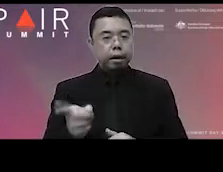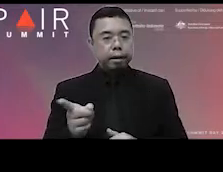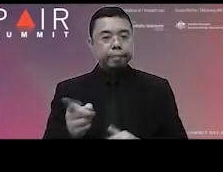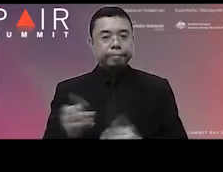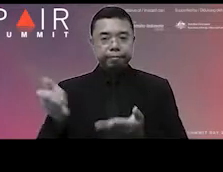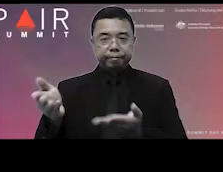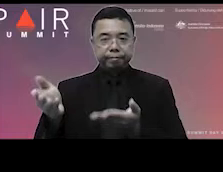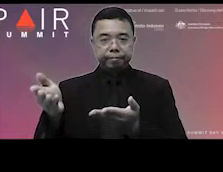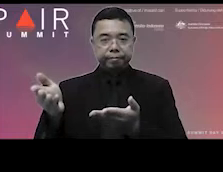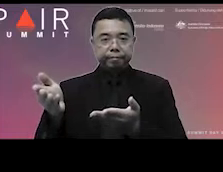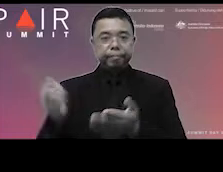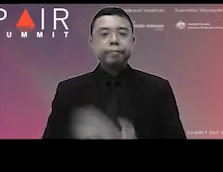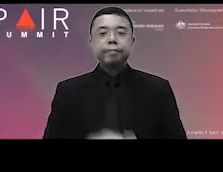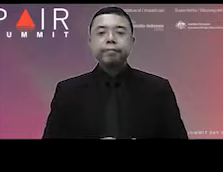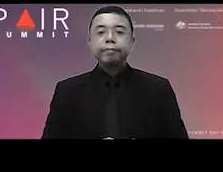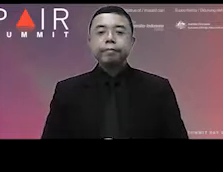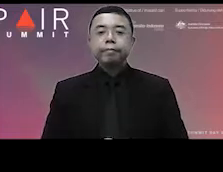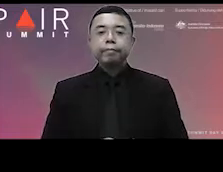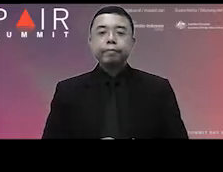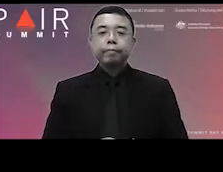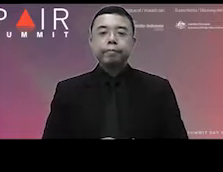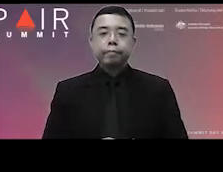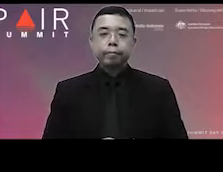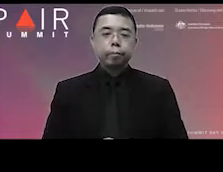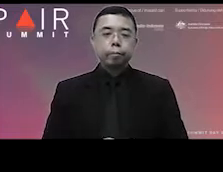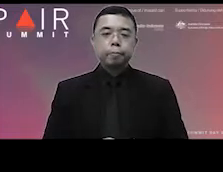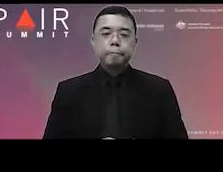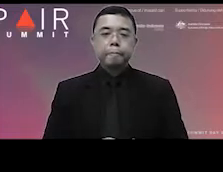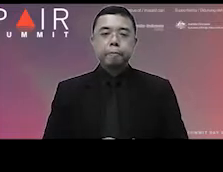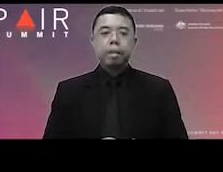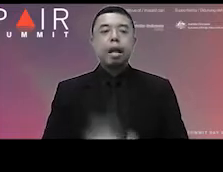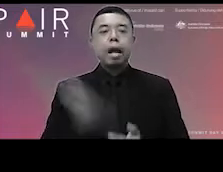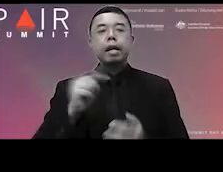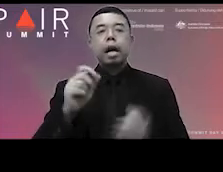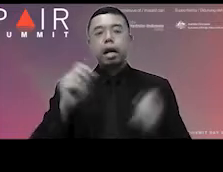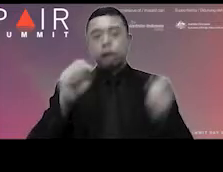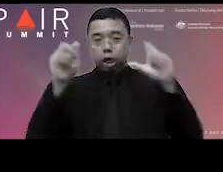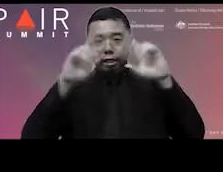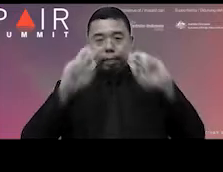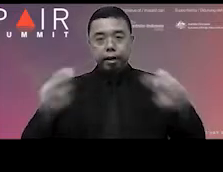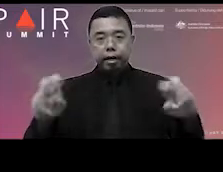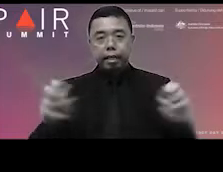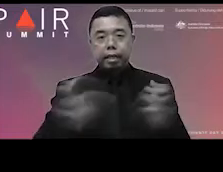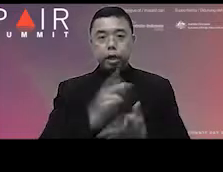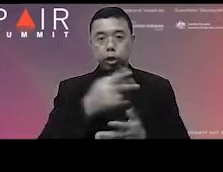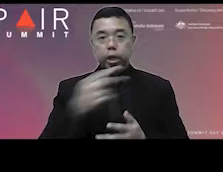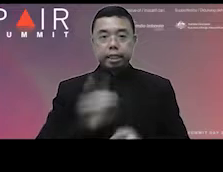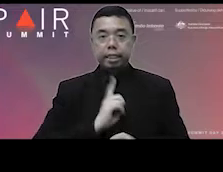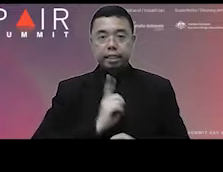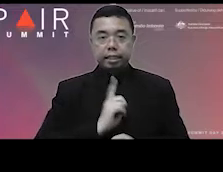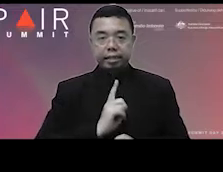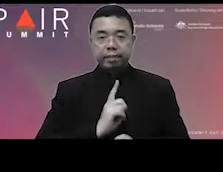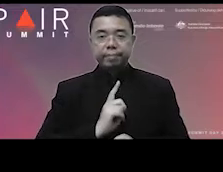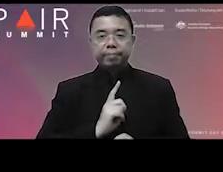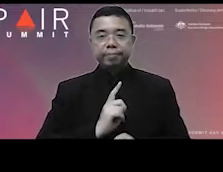further based on our context in Indonesia. But understanding components in this framework will support, I'm sure, will